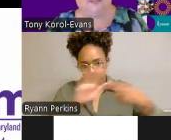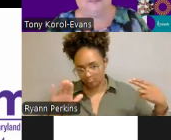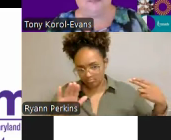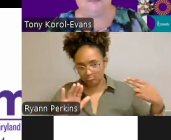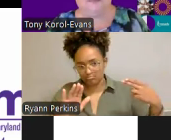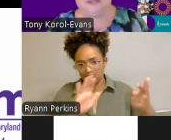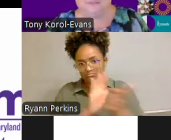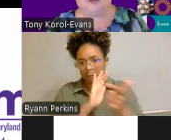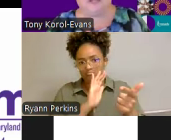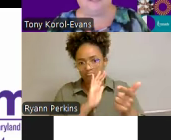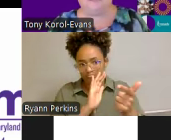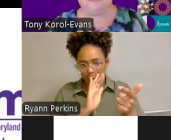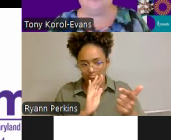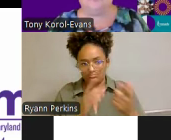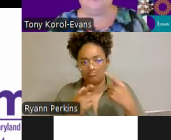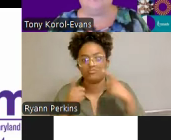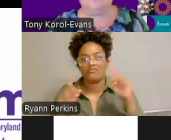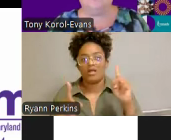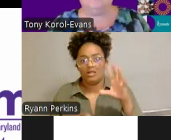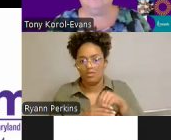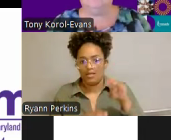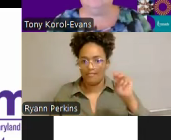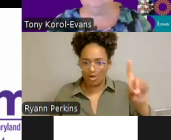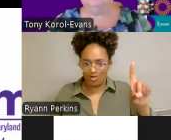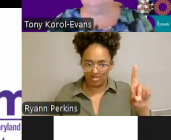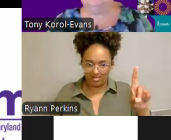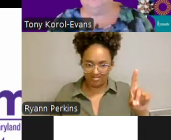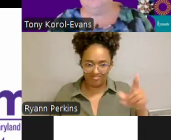illegal in Maryland.